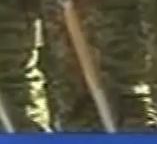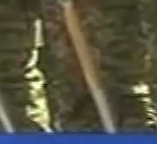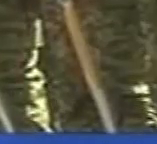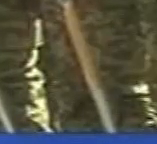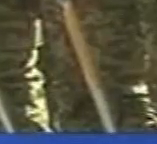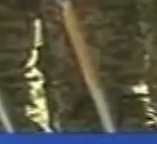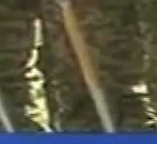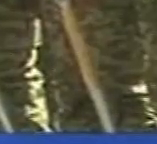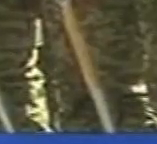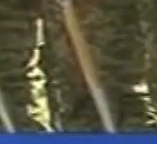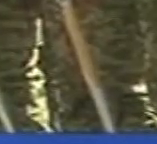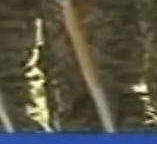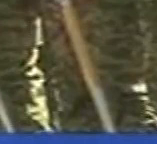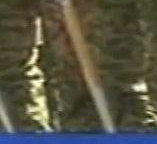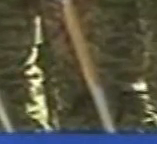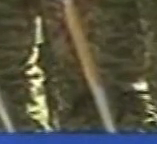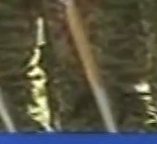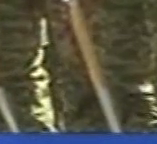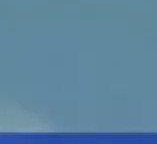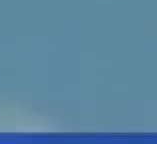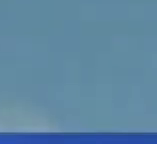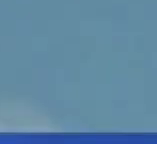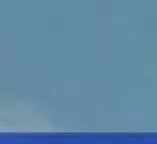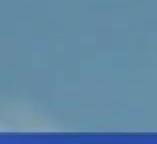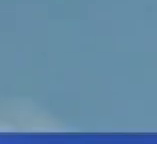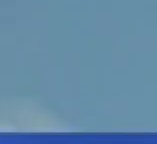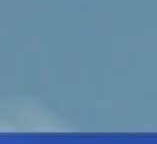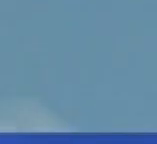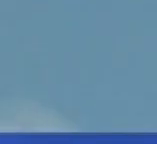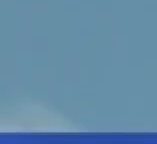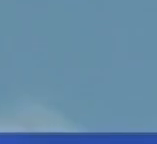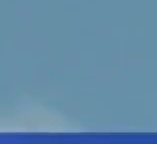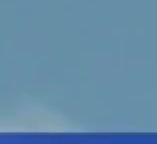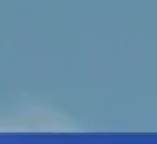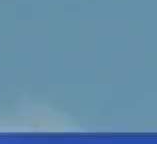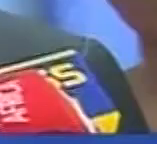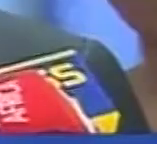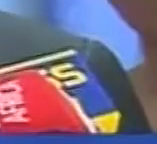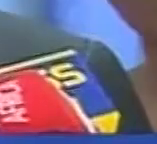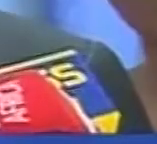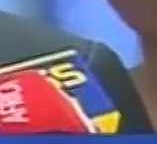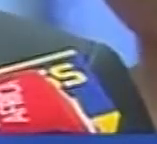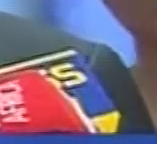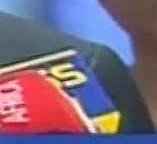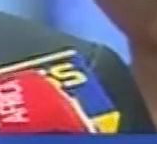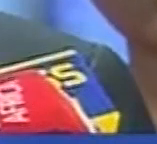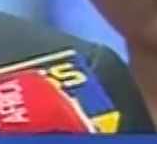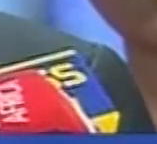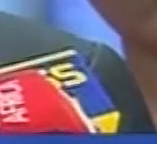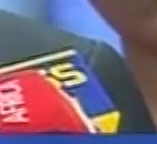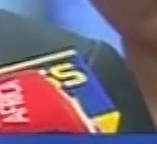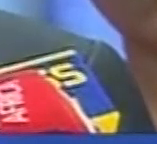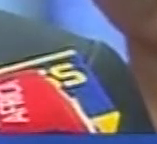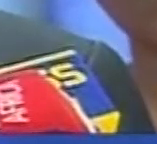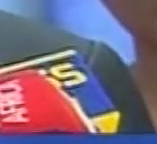2013-2014 for the NYS program. The opposition says the parallel registration is suspect and wants it stopped. But we find the registration of